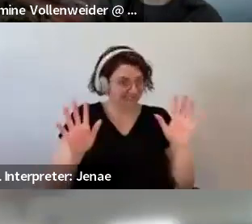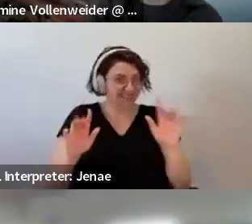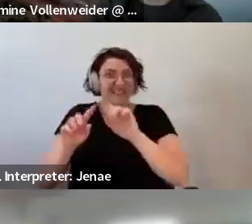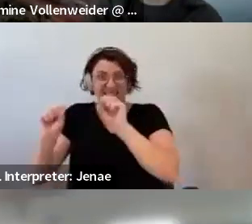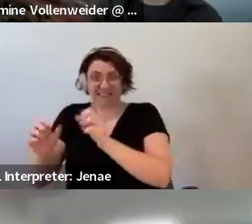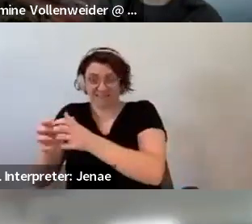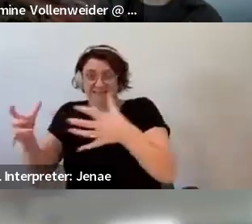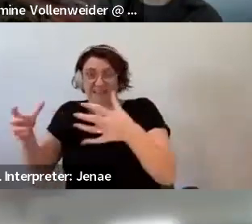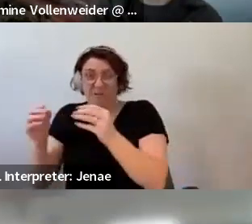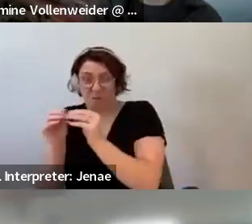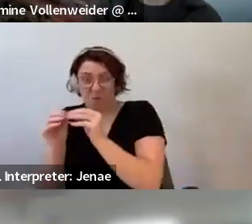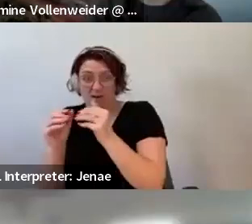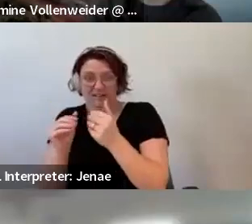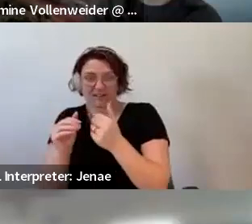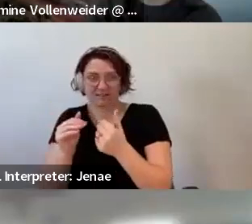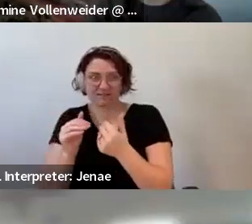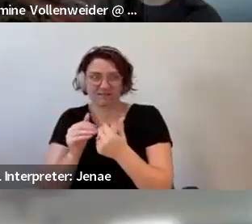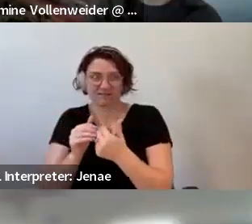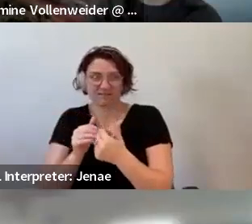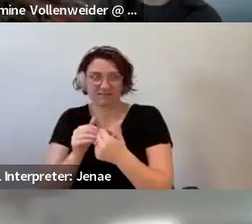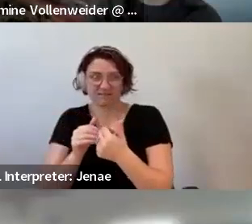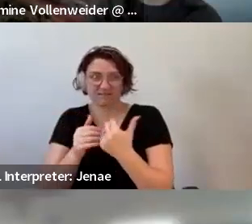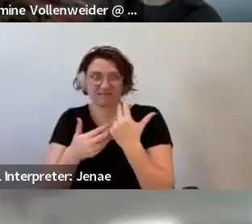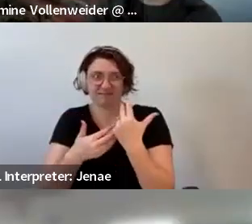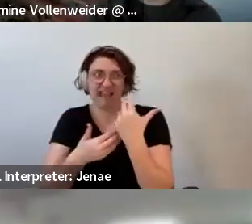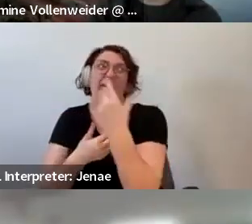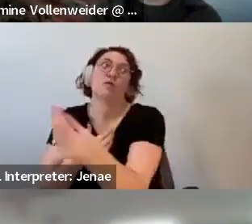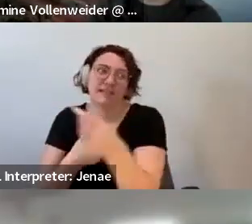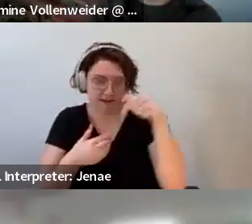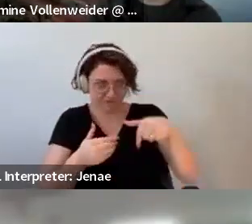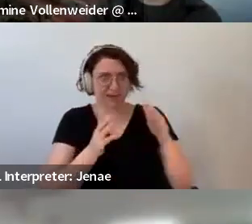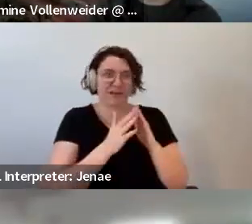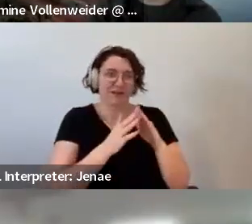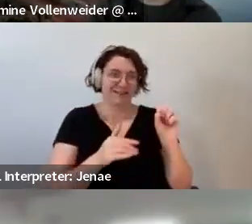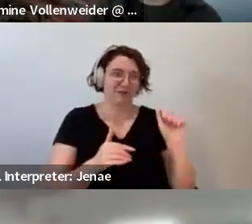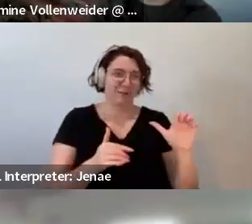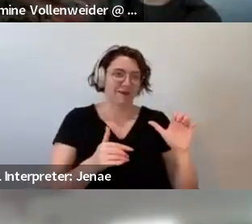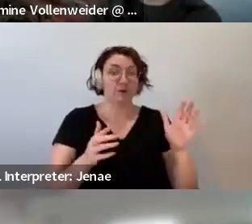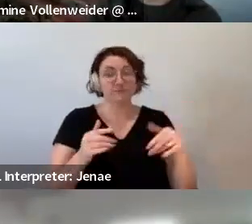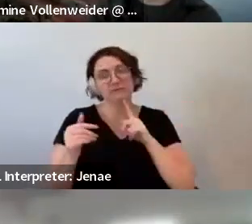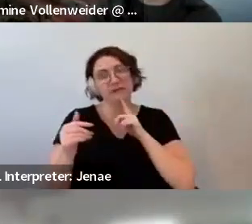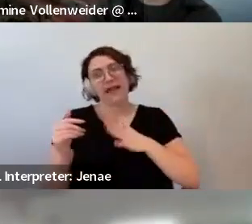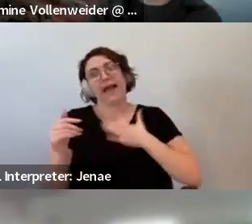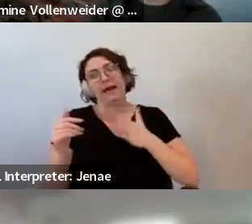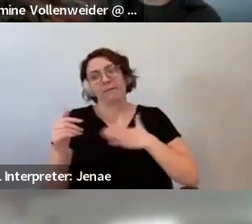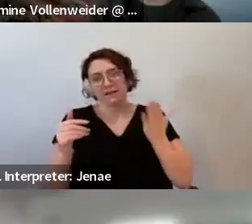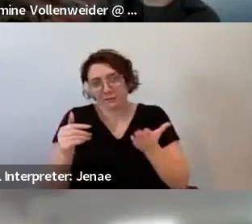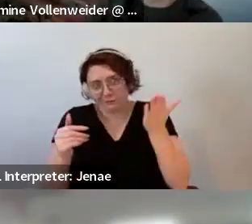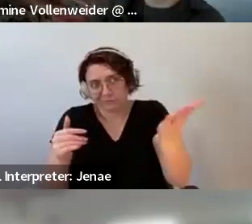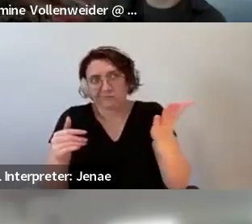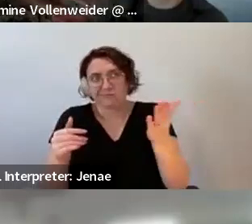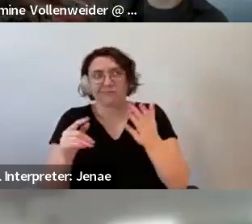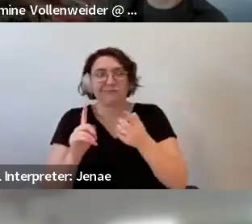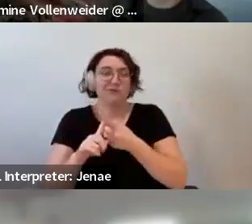more developments outside of downtown Sacramento area? So I'm very happy to bring a project to